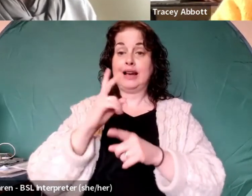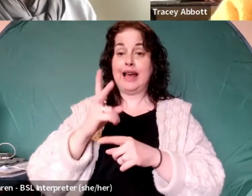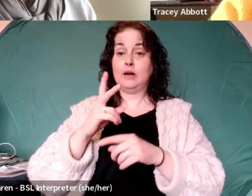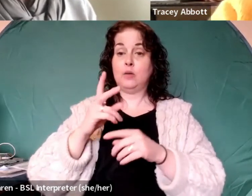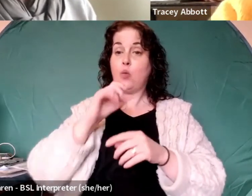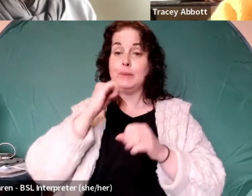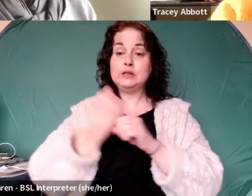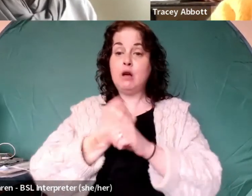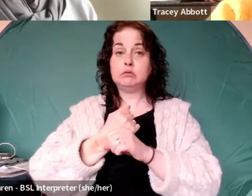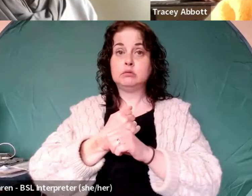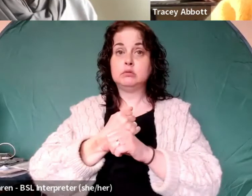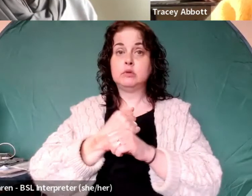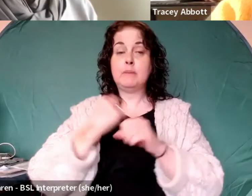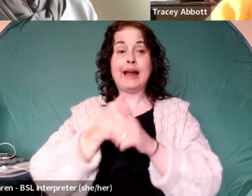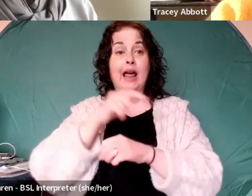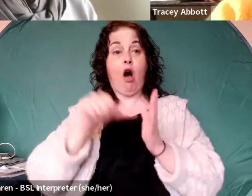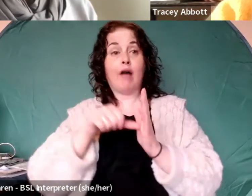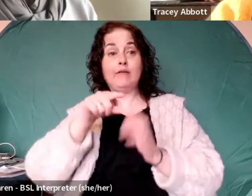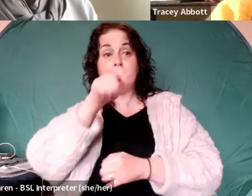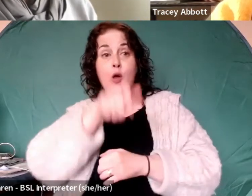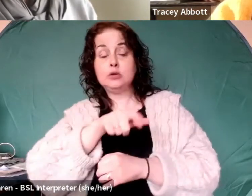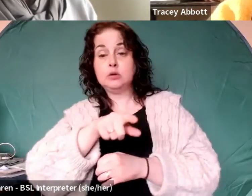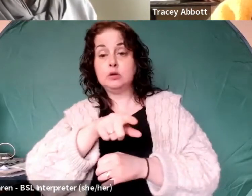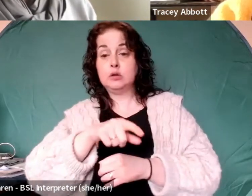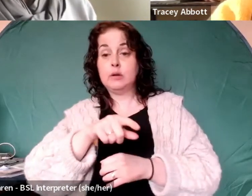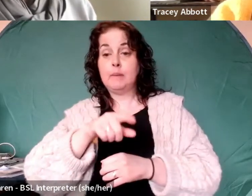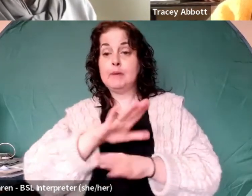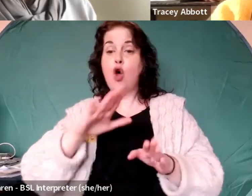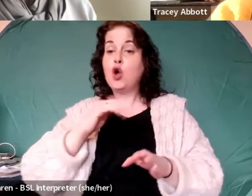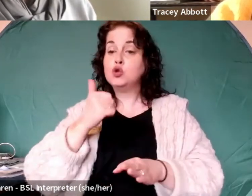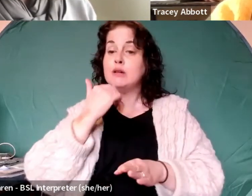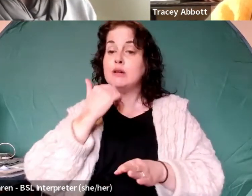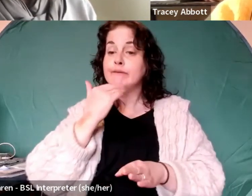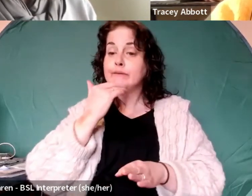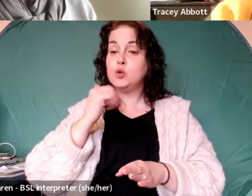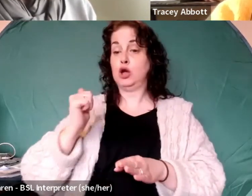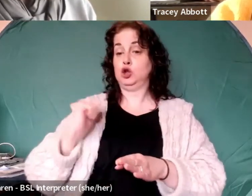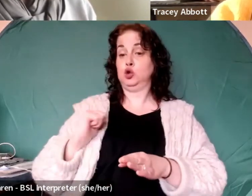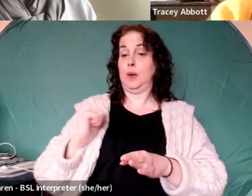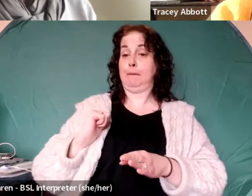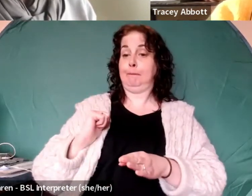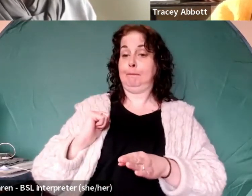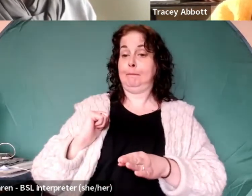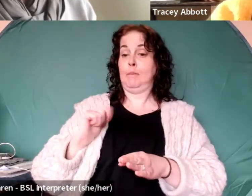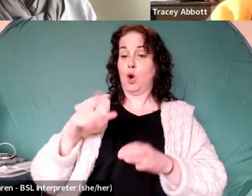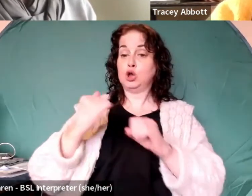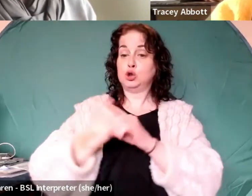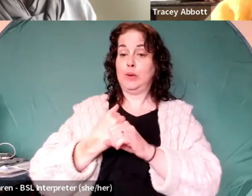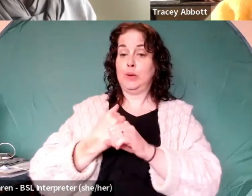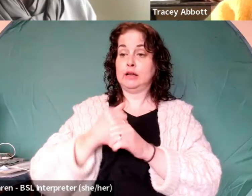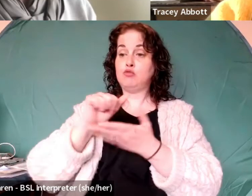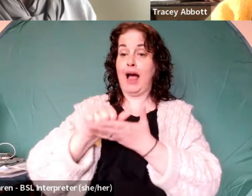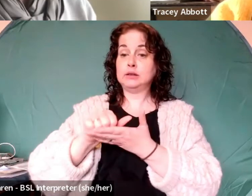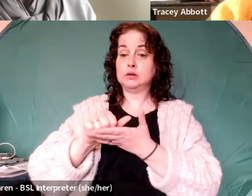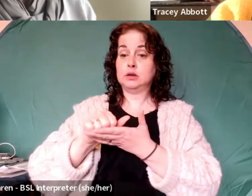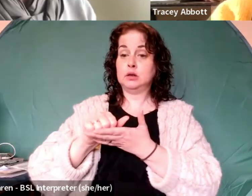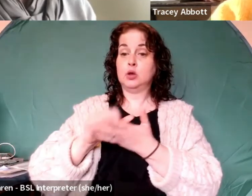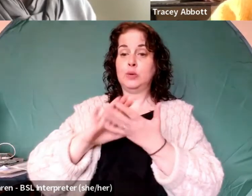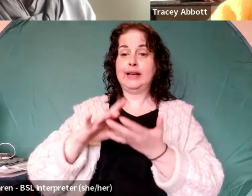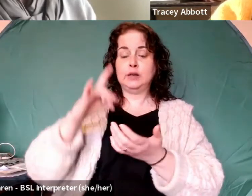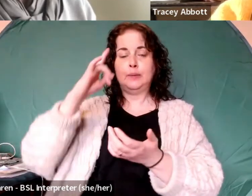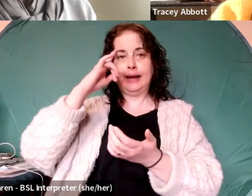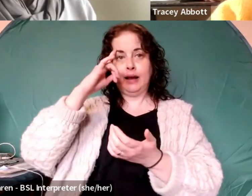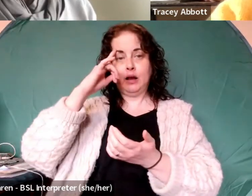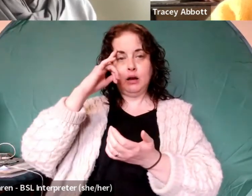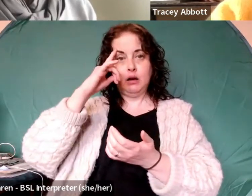done deliberately. But actually, it's not good enough just to assume that what you're doing is good enough. You have to be consciously